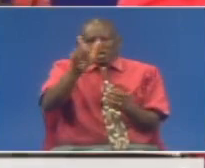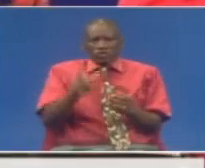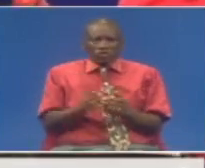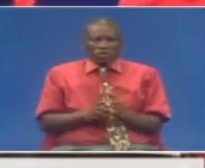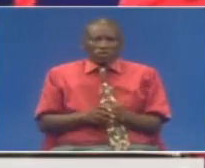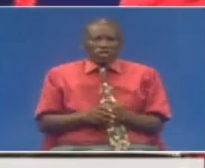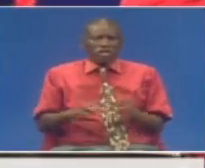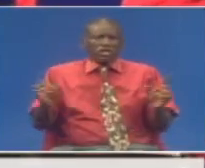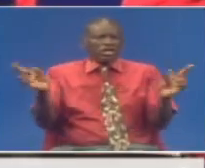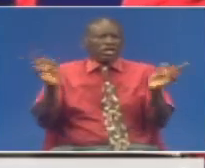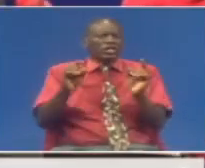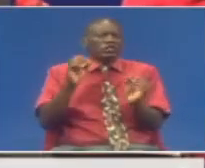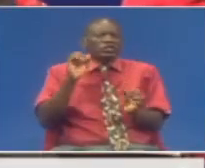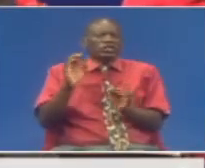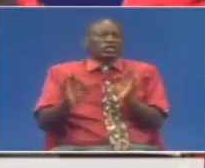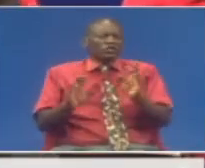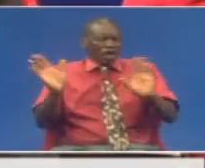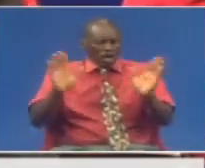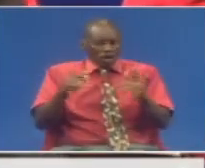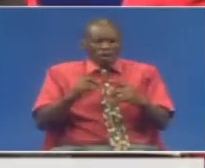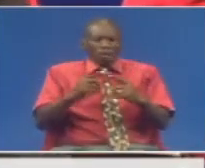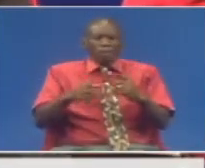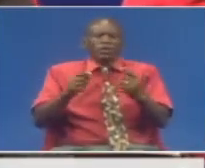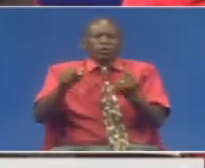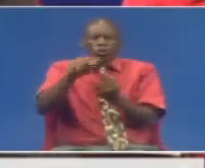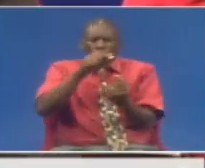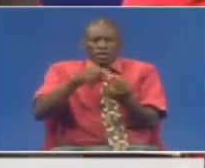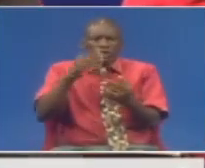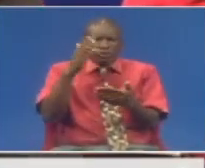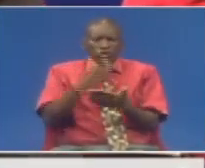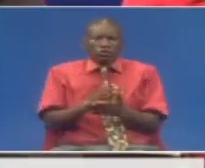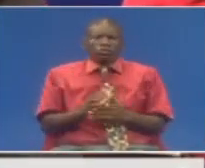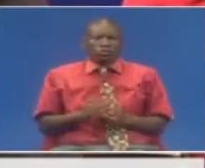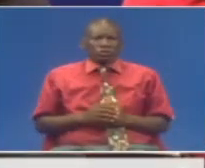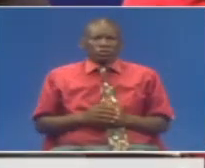It is not if, it is when they will stop.